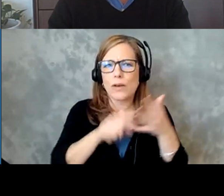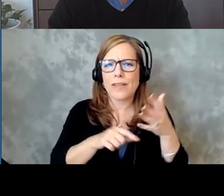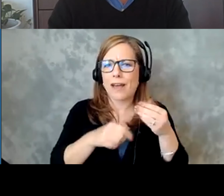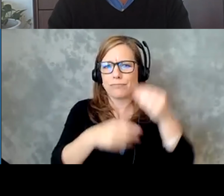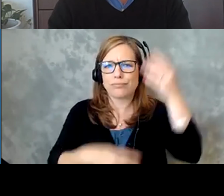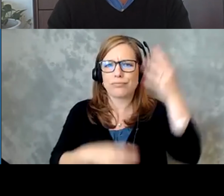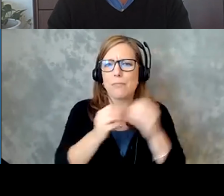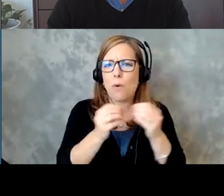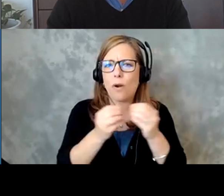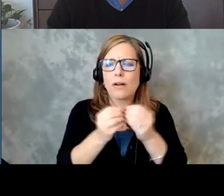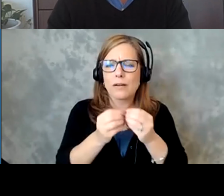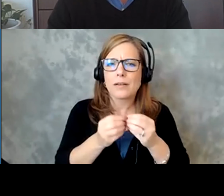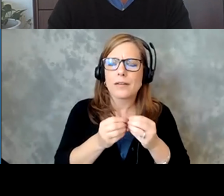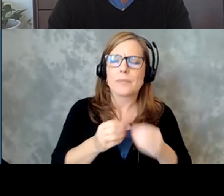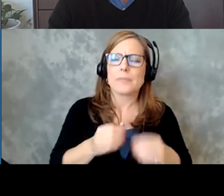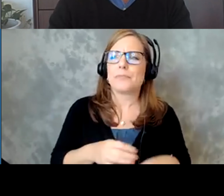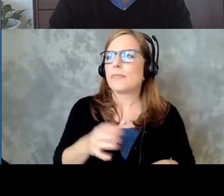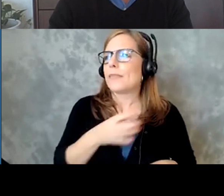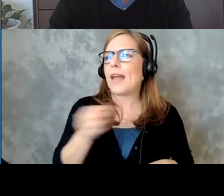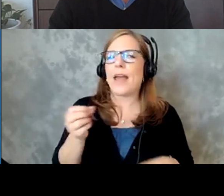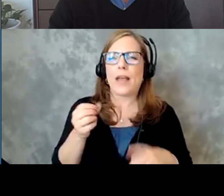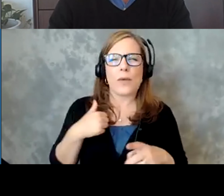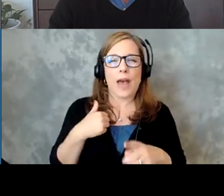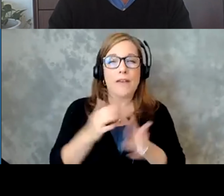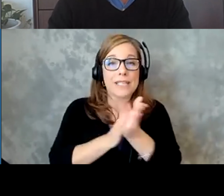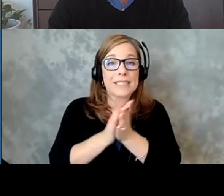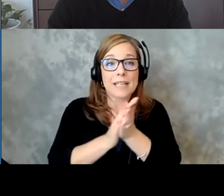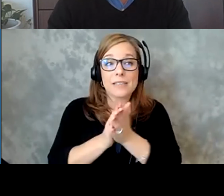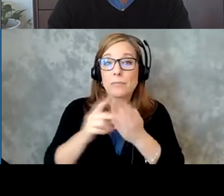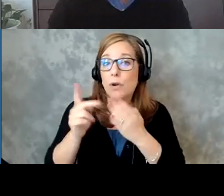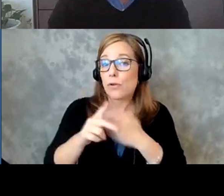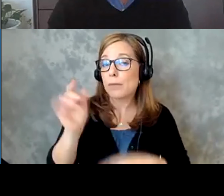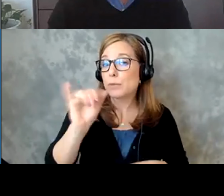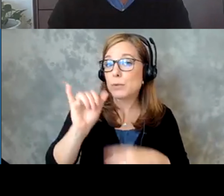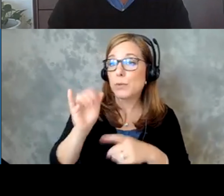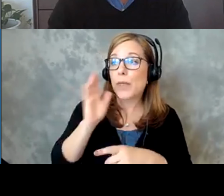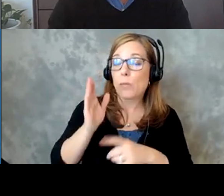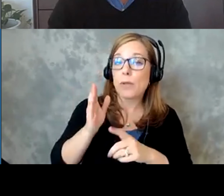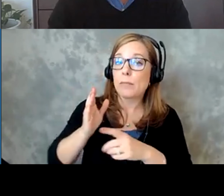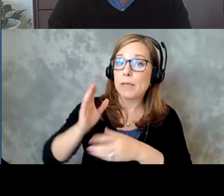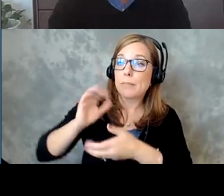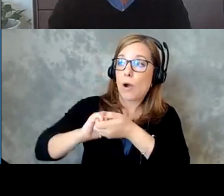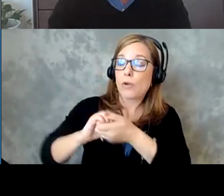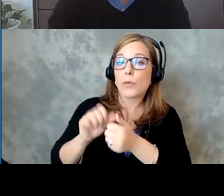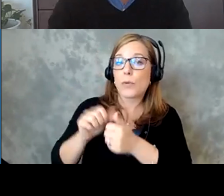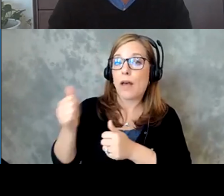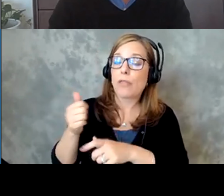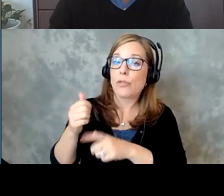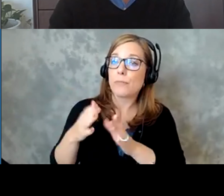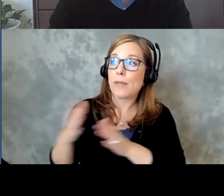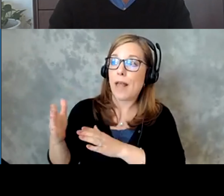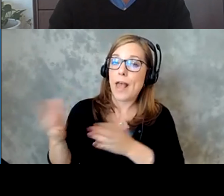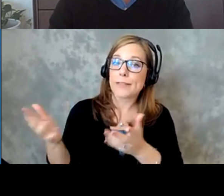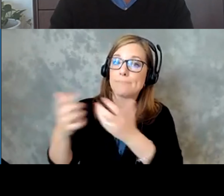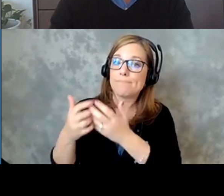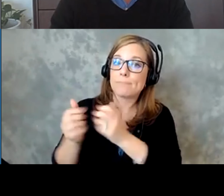also rolling out incentive programs in partnership with other plans, and they are available and will become more